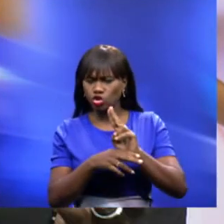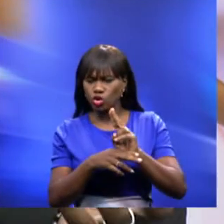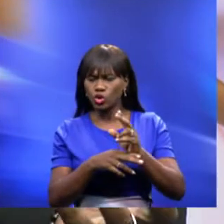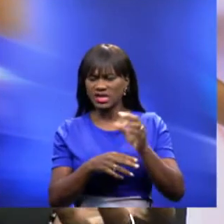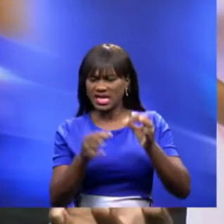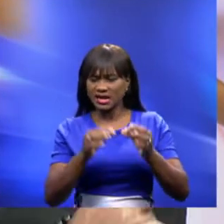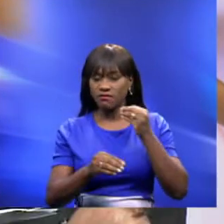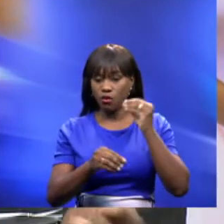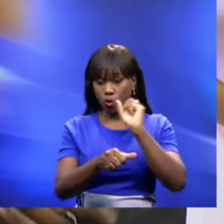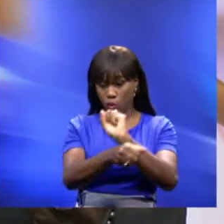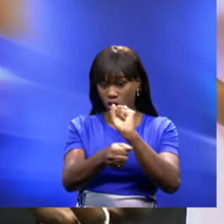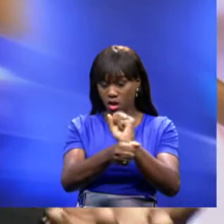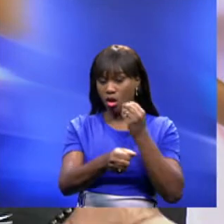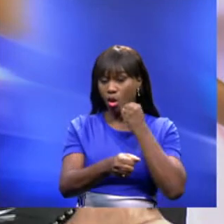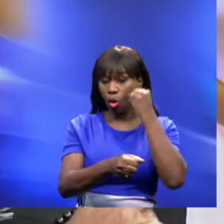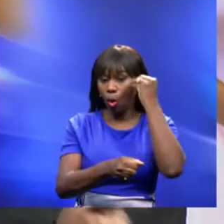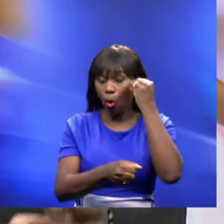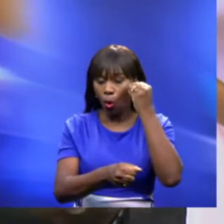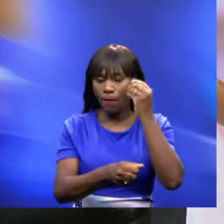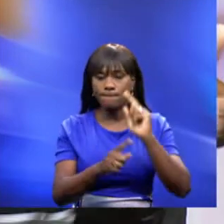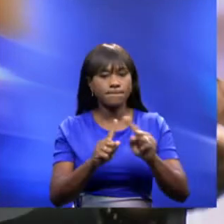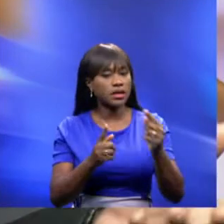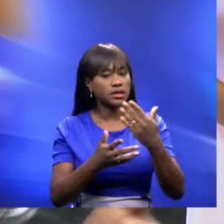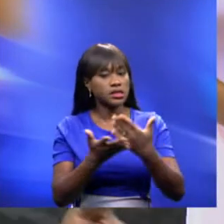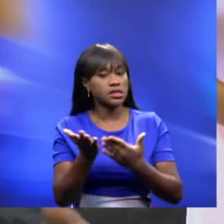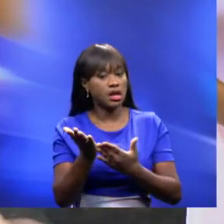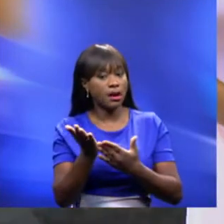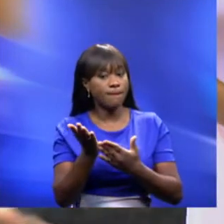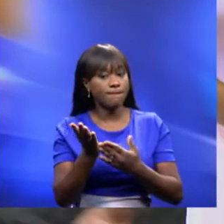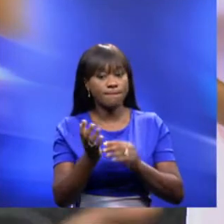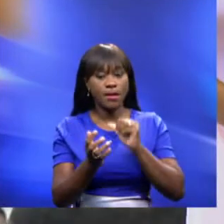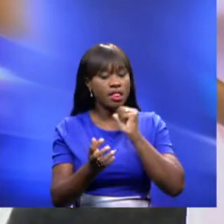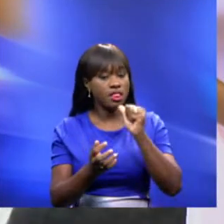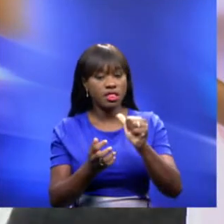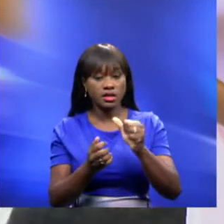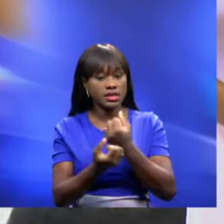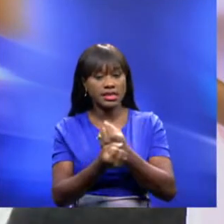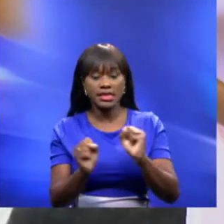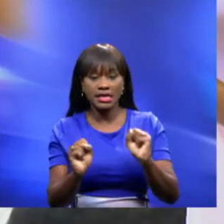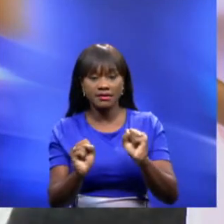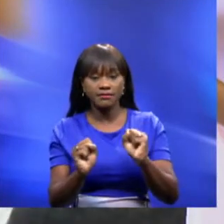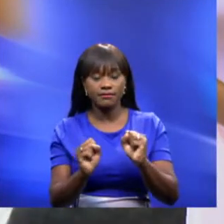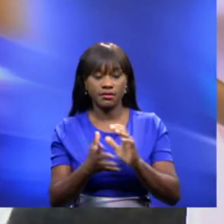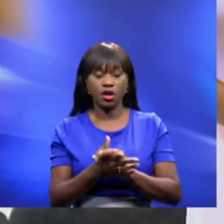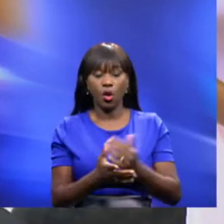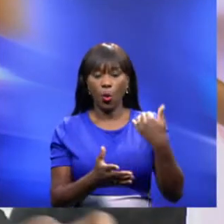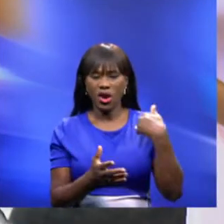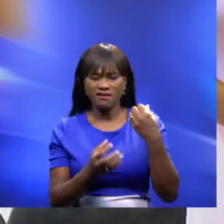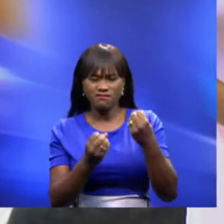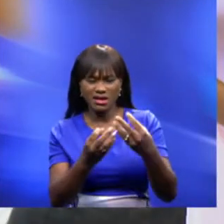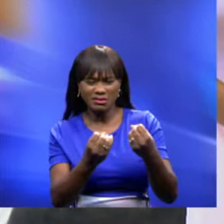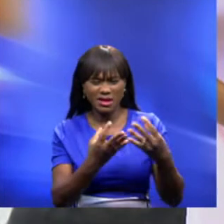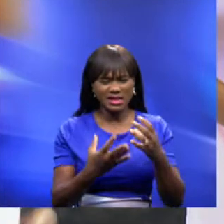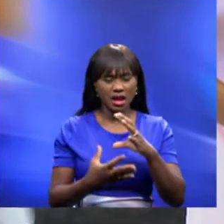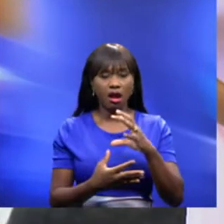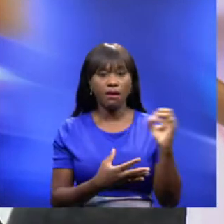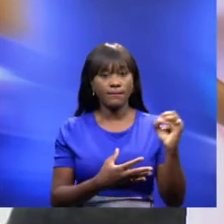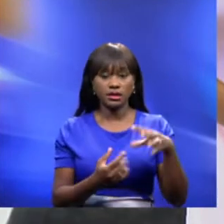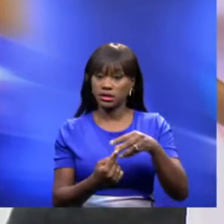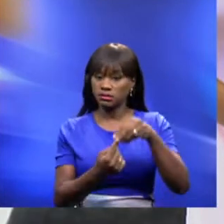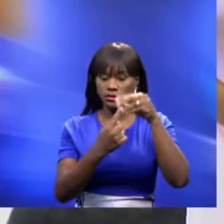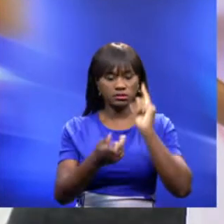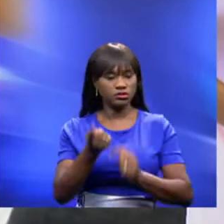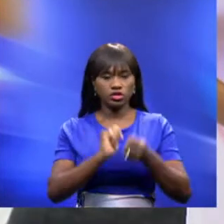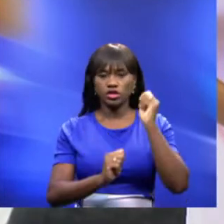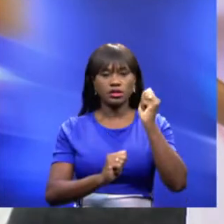of the VPNs have vulnerabilities. We have encountered numerous companies, especially in Trinidad and Tobago,